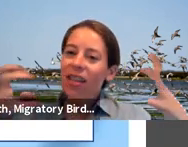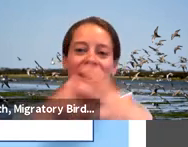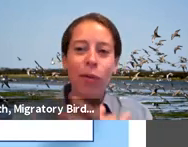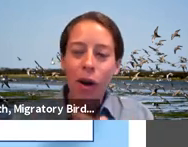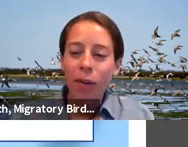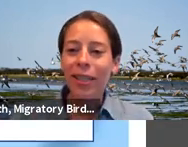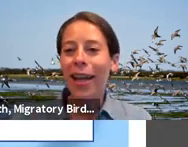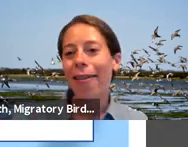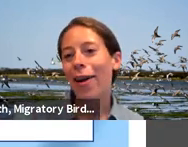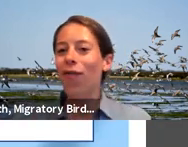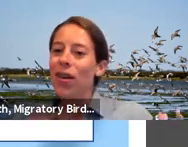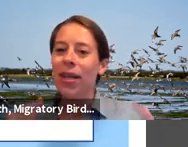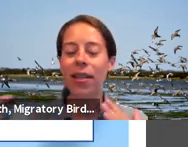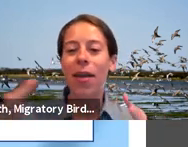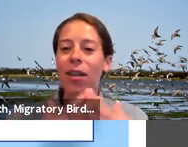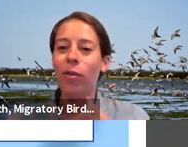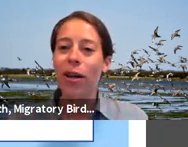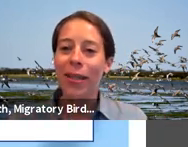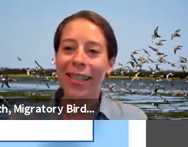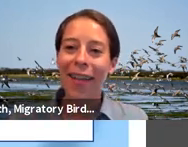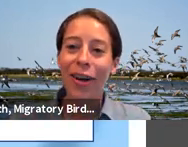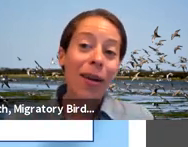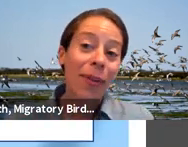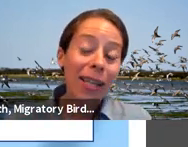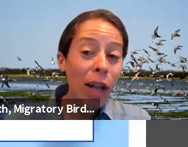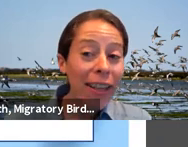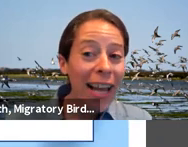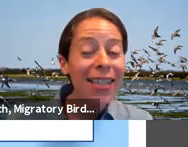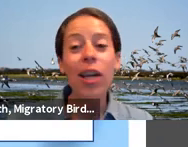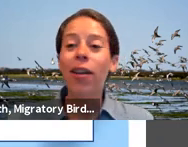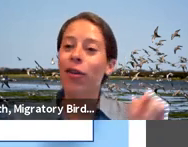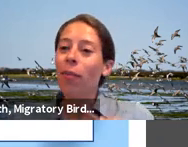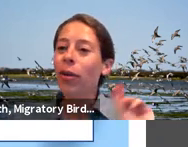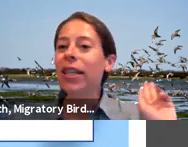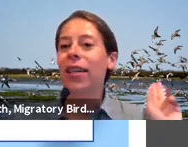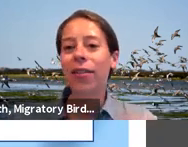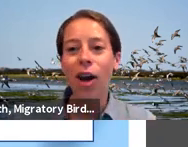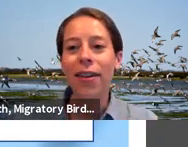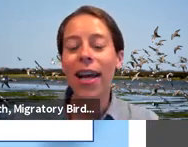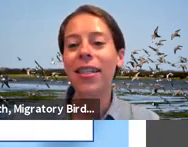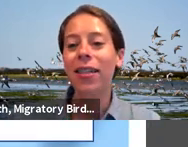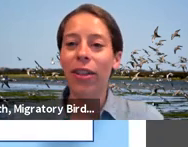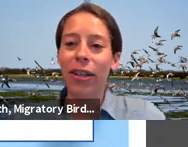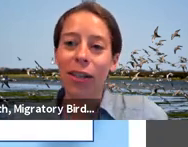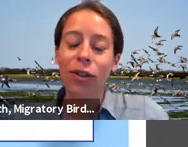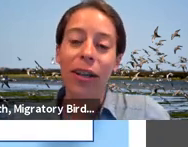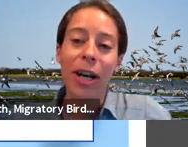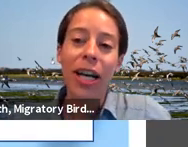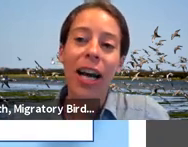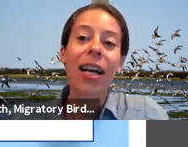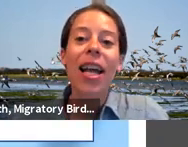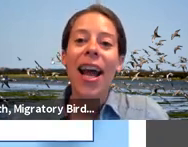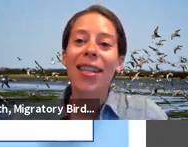you might think that they would all be together, the females and the males would want to be together, but that's not the case. They're not breeding, they're not nesting when they're in